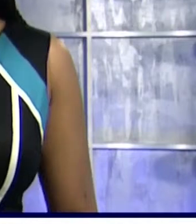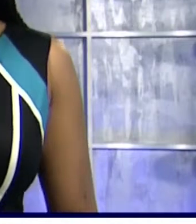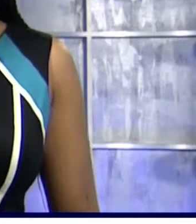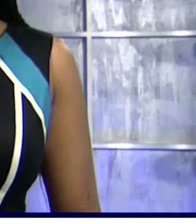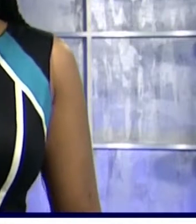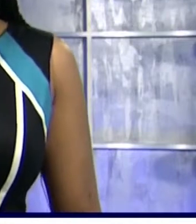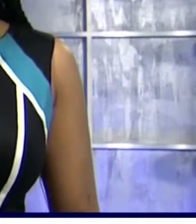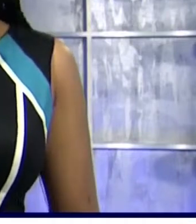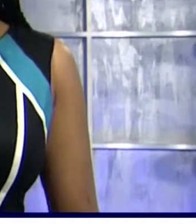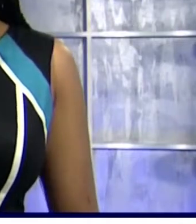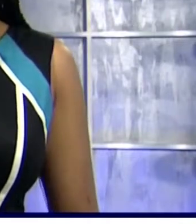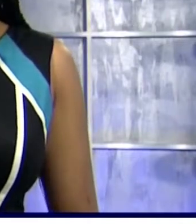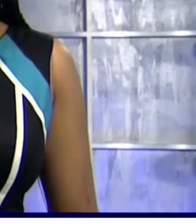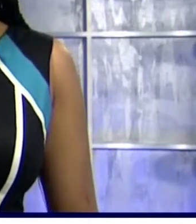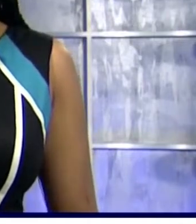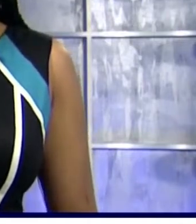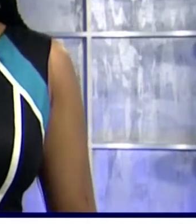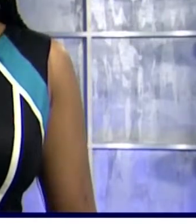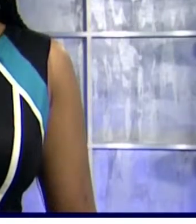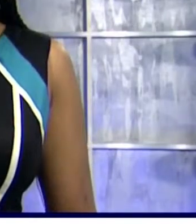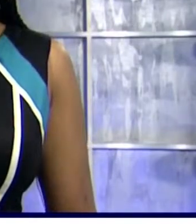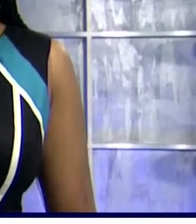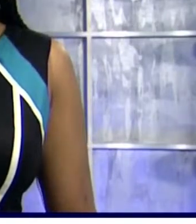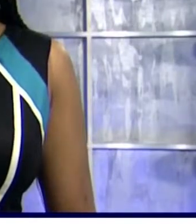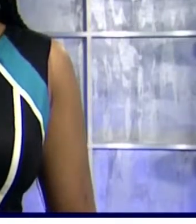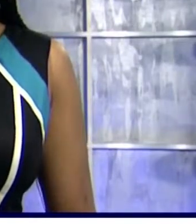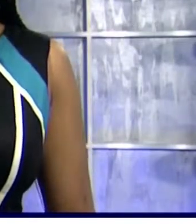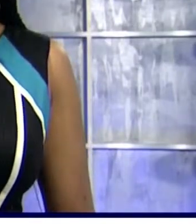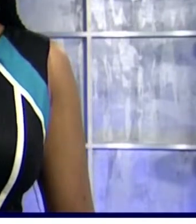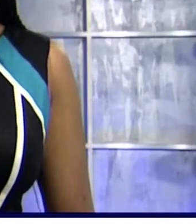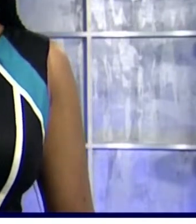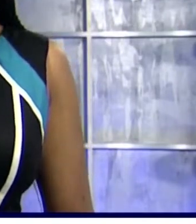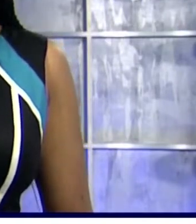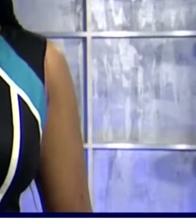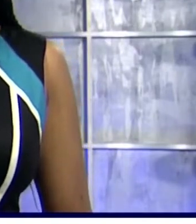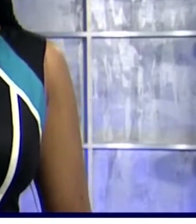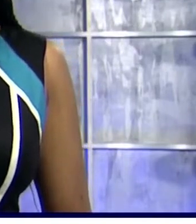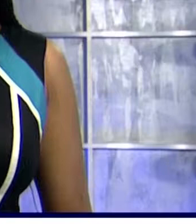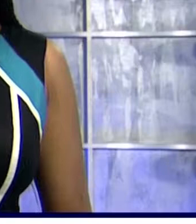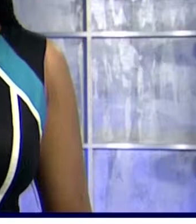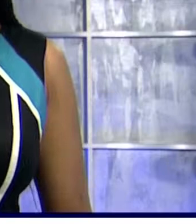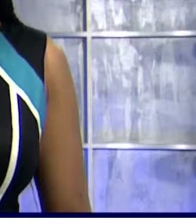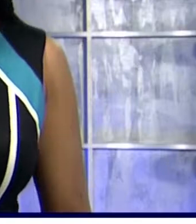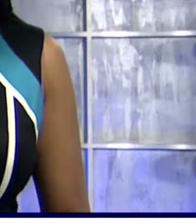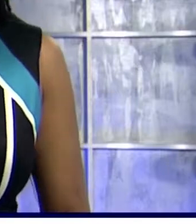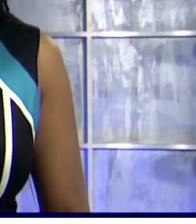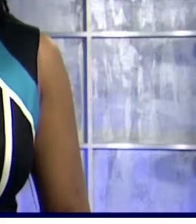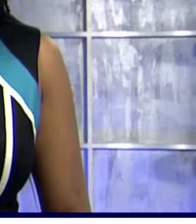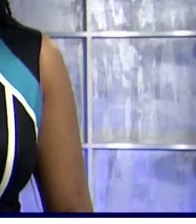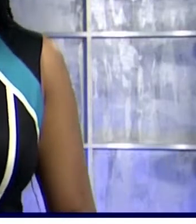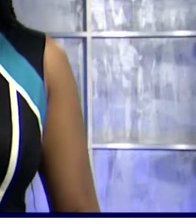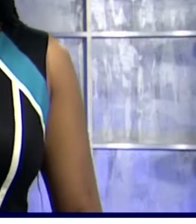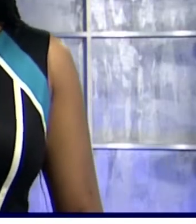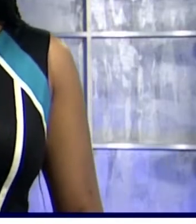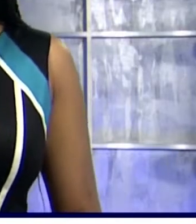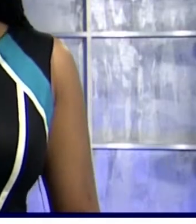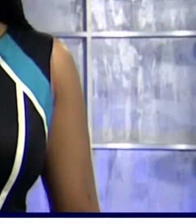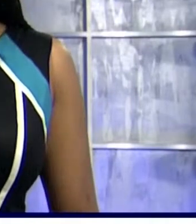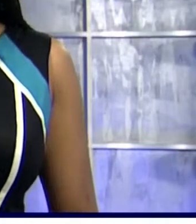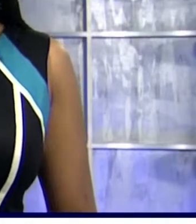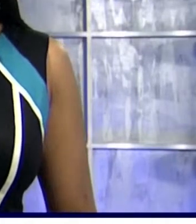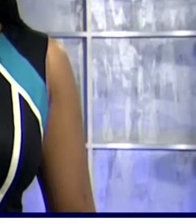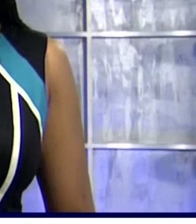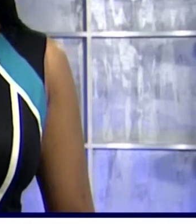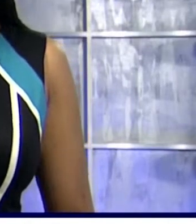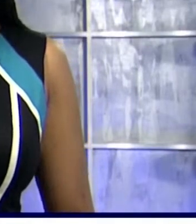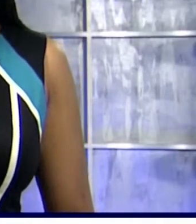to rest. Barbados' efforts to combat NCDs attracts attention from the World Health Organization. Call for a